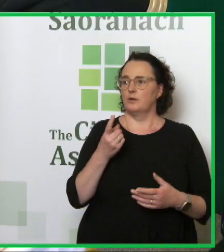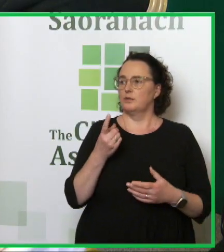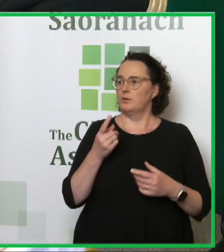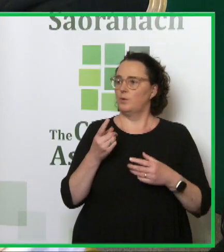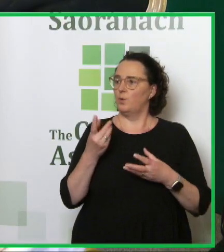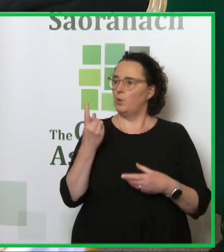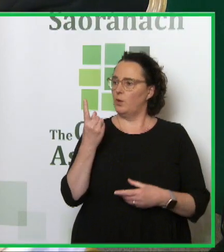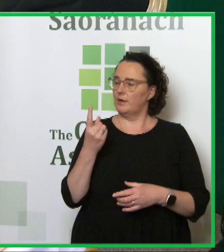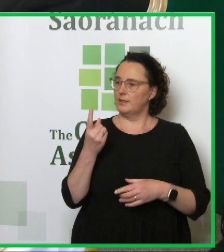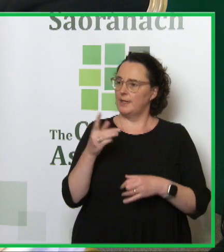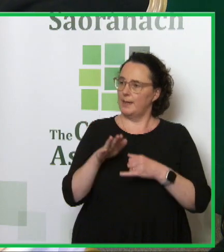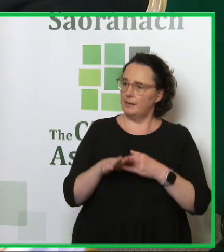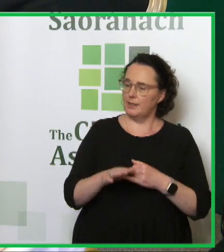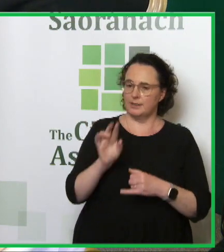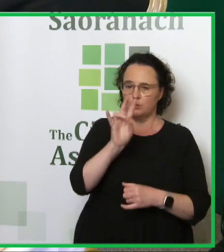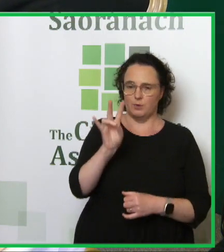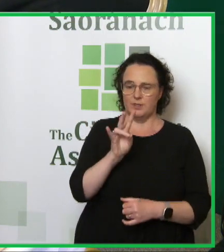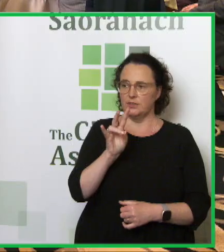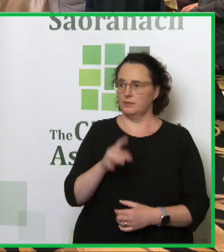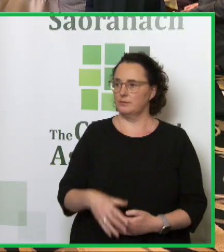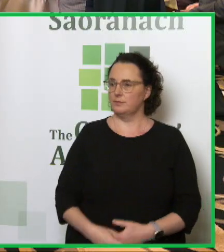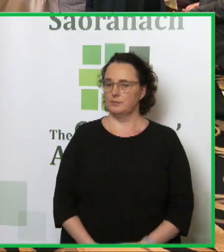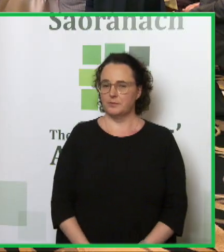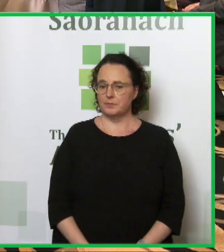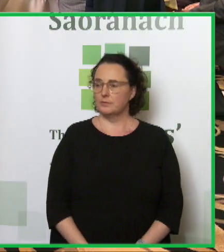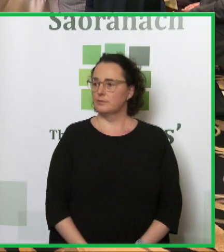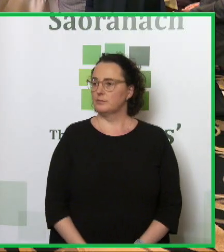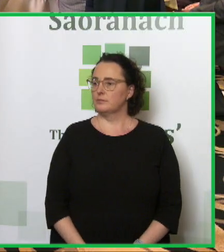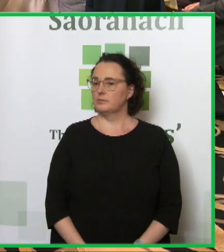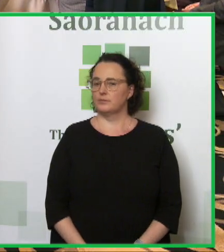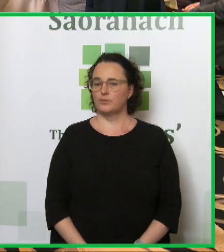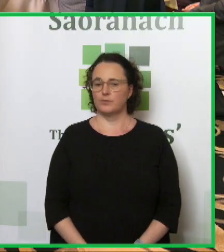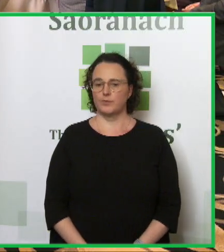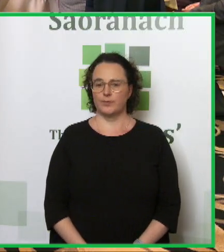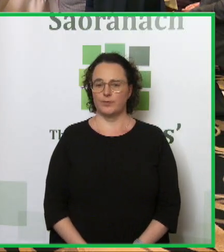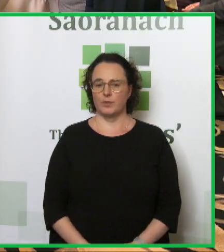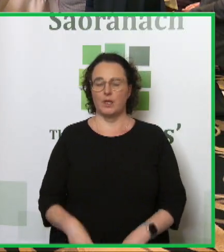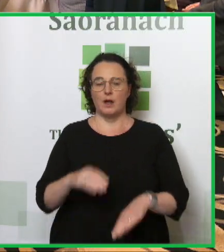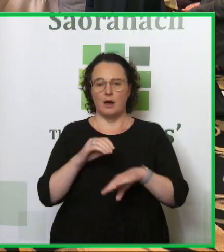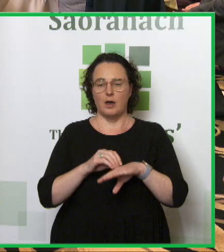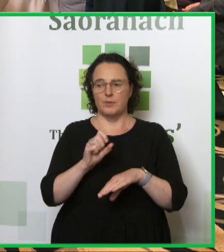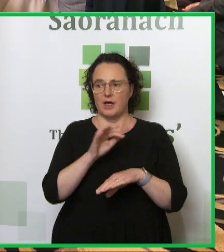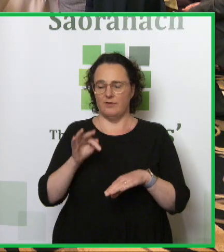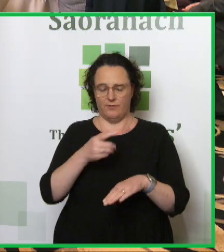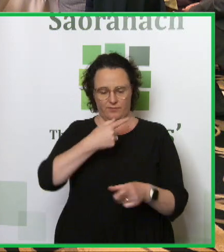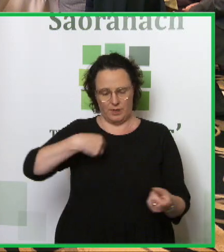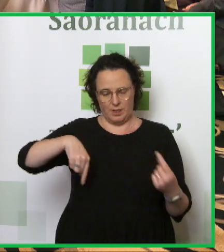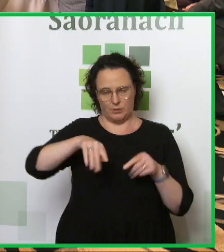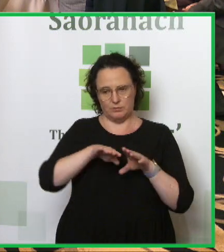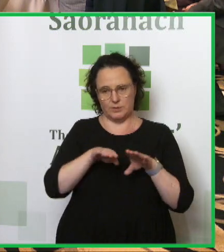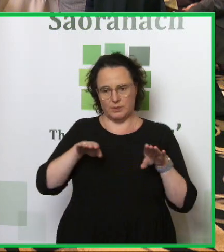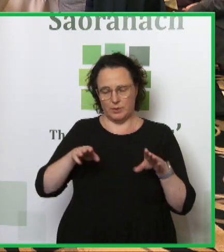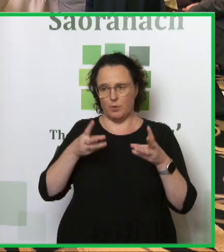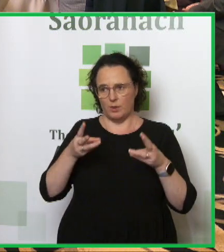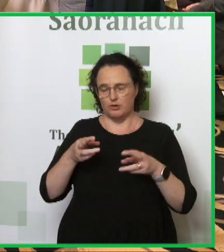No. No, right at the back. Yeah. This is on behalf of the table, who wanted to